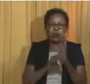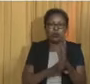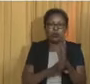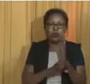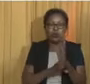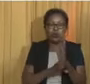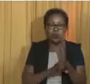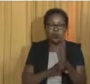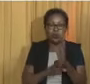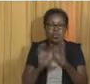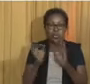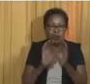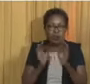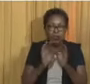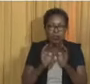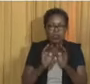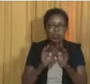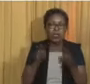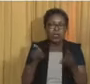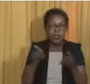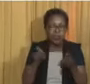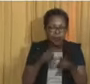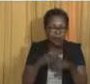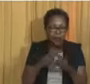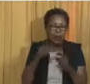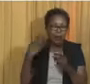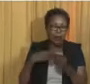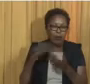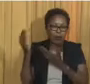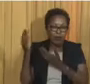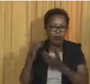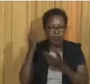hence misleading the court to reach an erroneous conclusion.